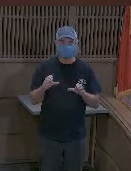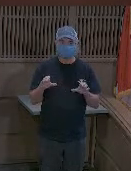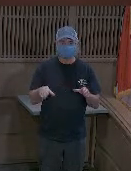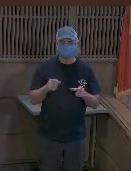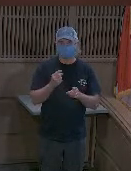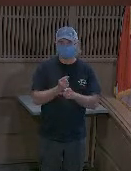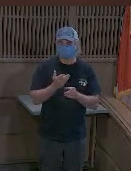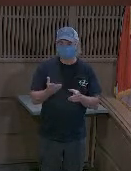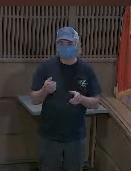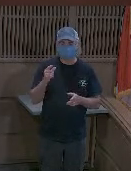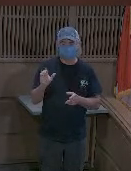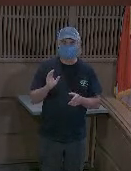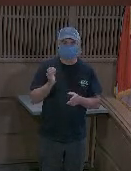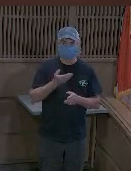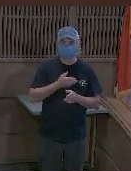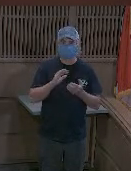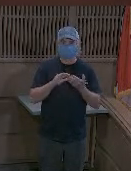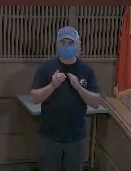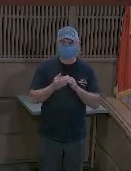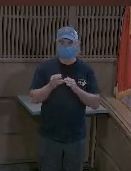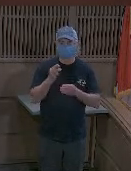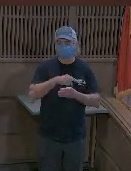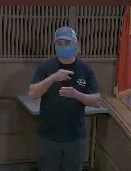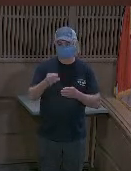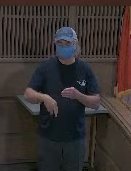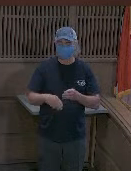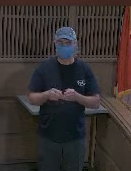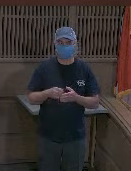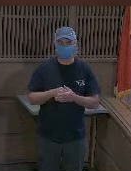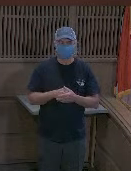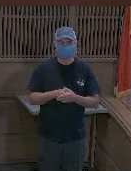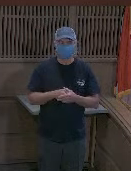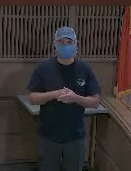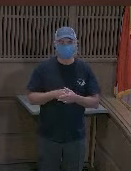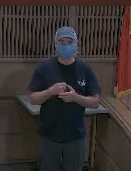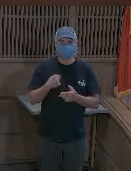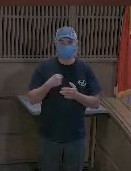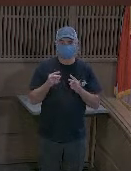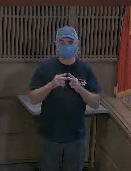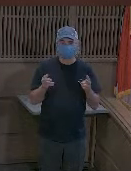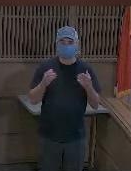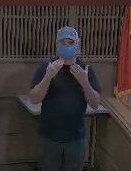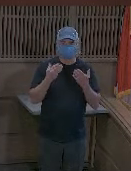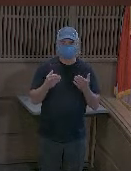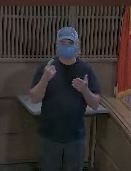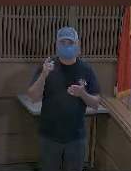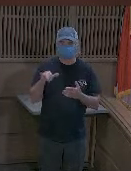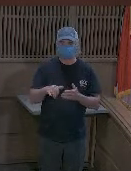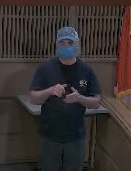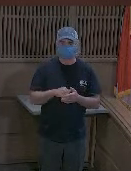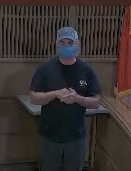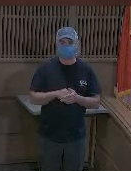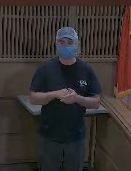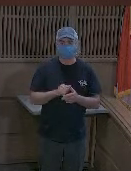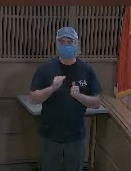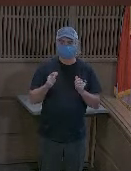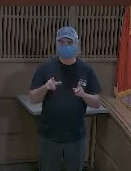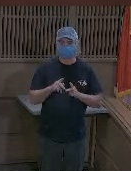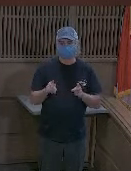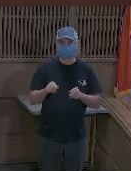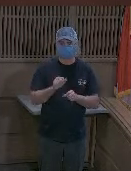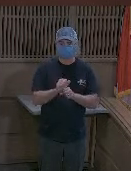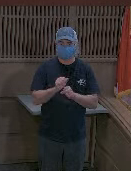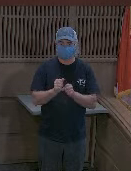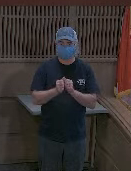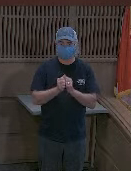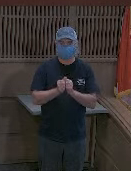thing for our community has resulted in. And that's, I'm very thankful for that, very thankful for all the people that have worked together to make